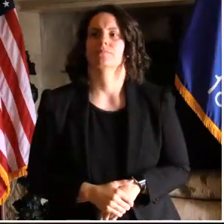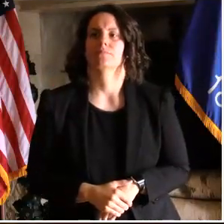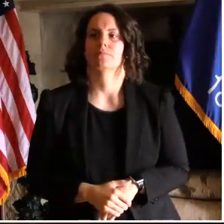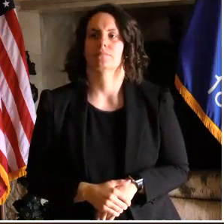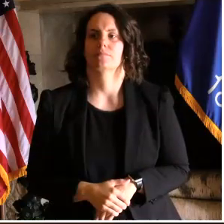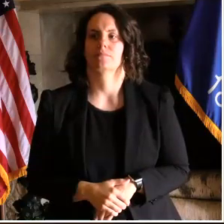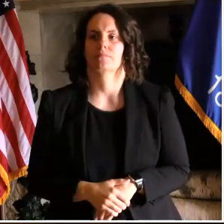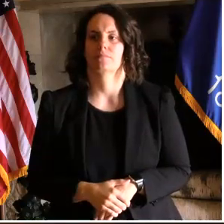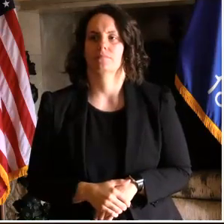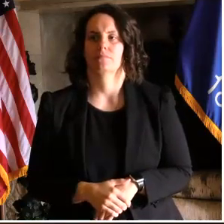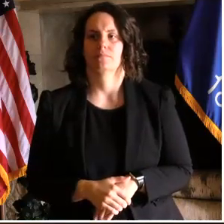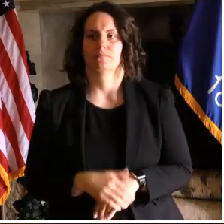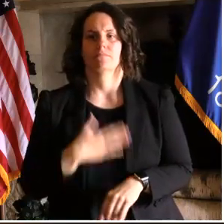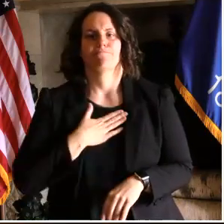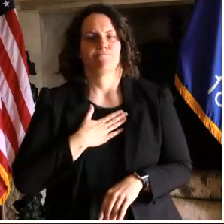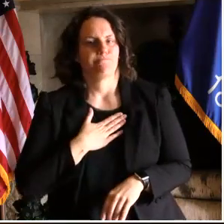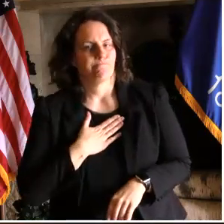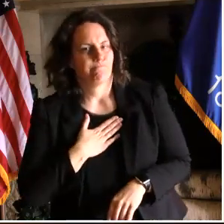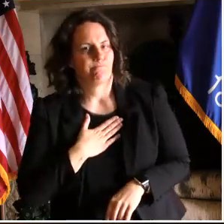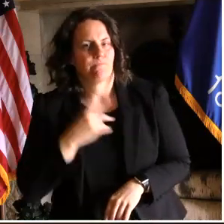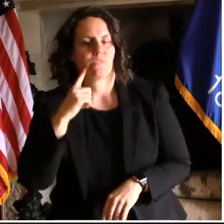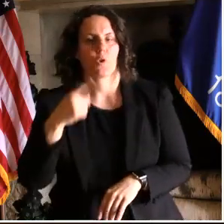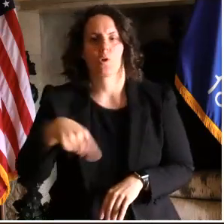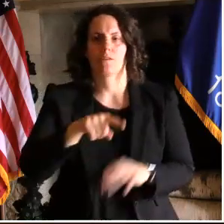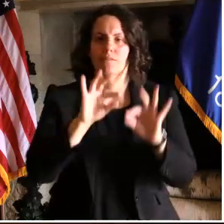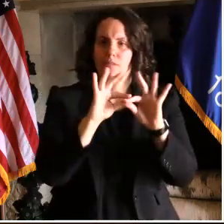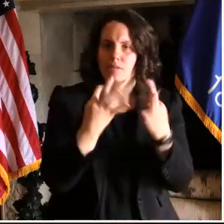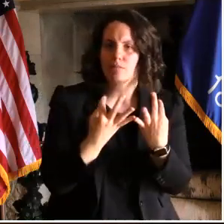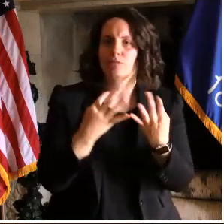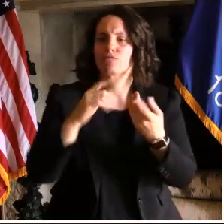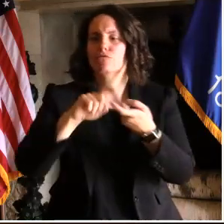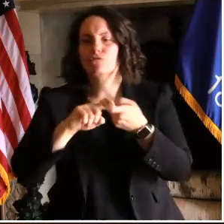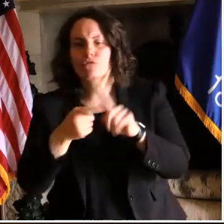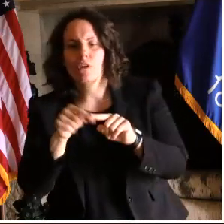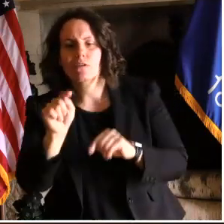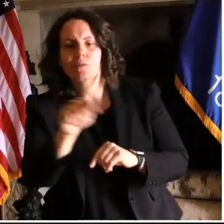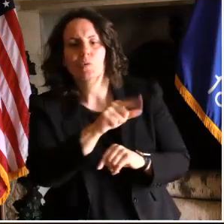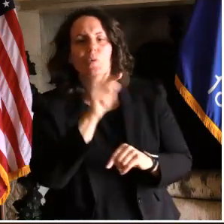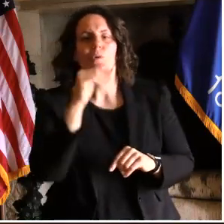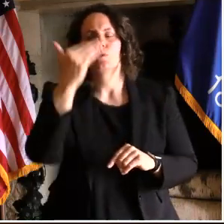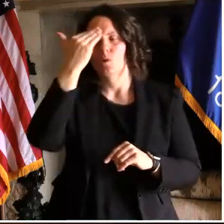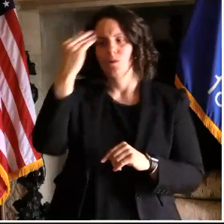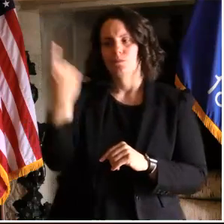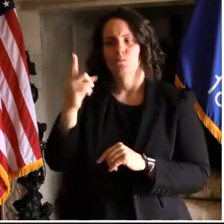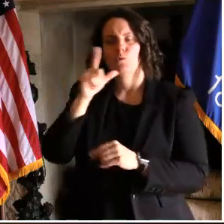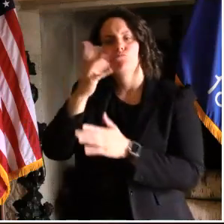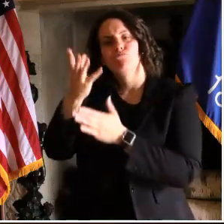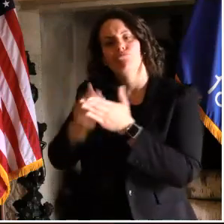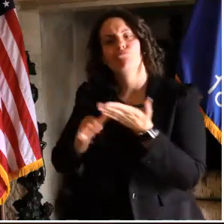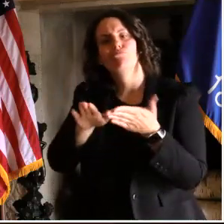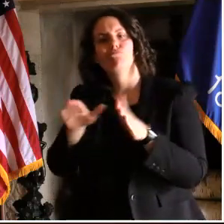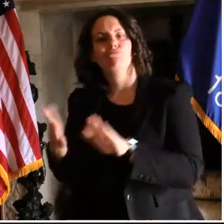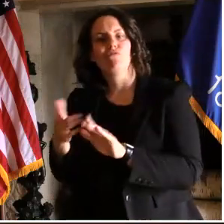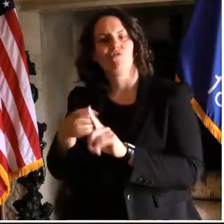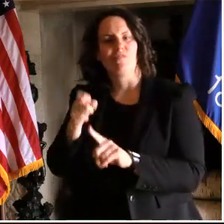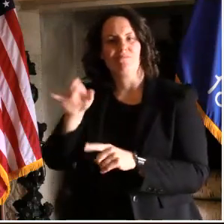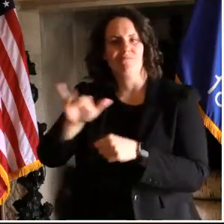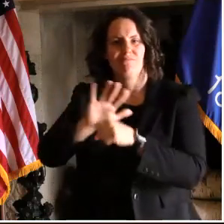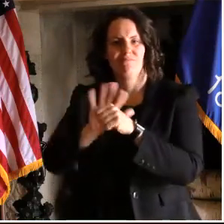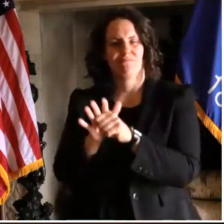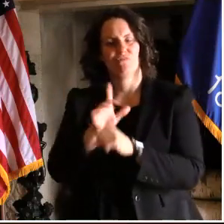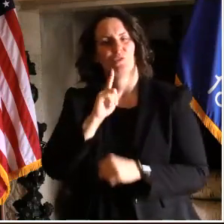the families and friends of the people who have died from COVID-19. These deaths are heartbreaking and compel us to work